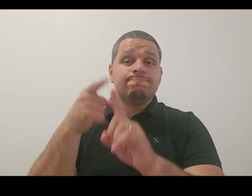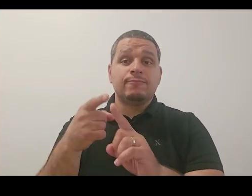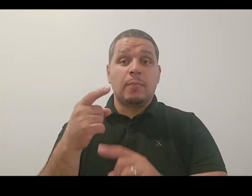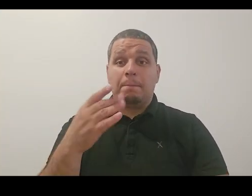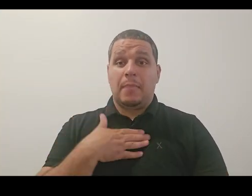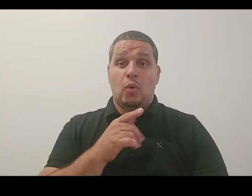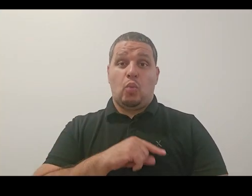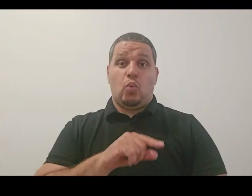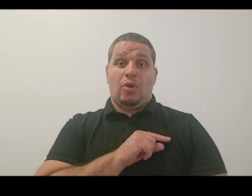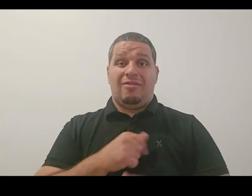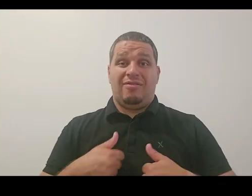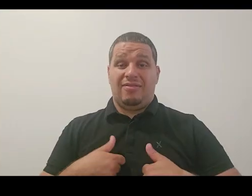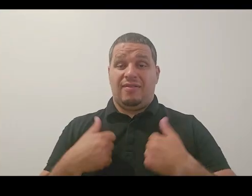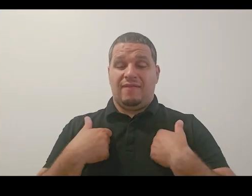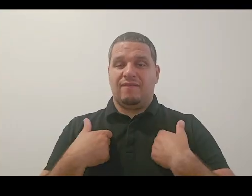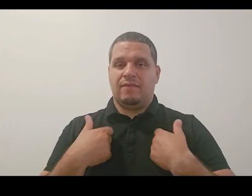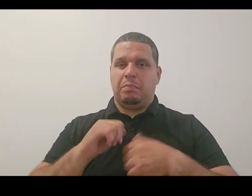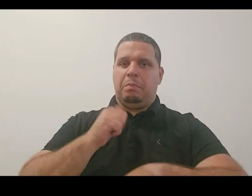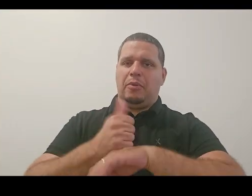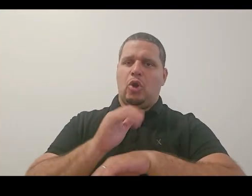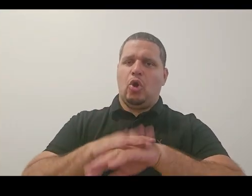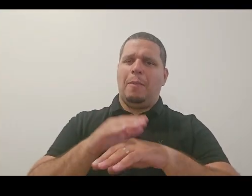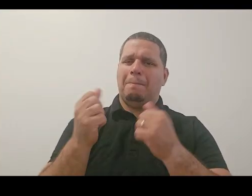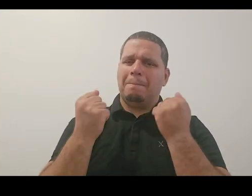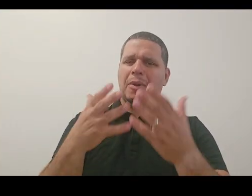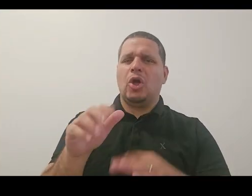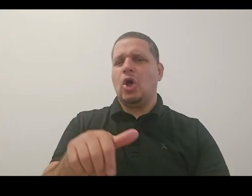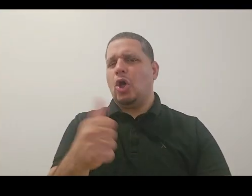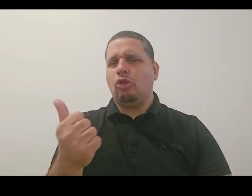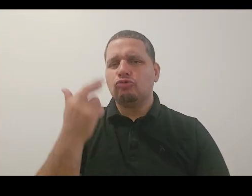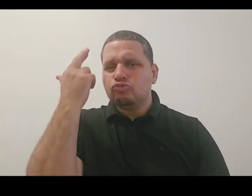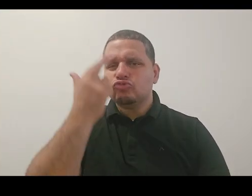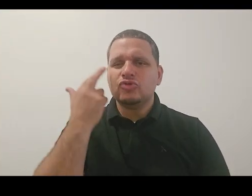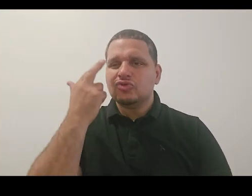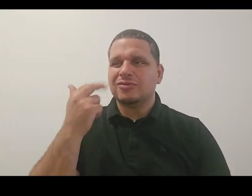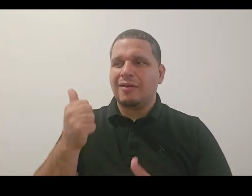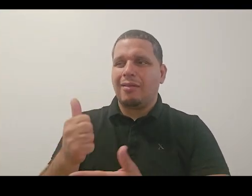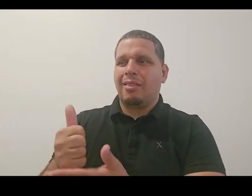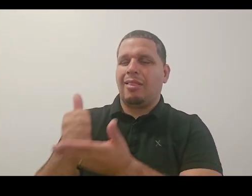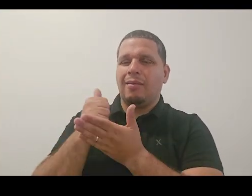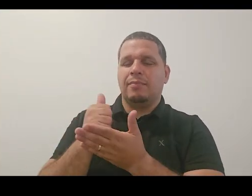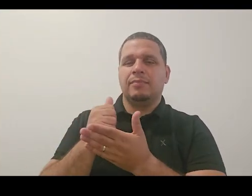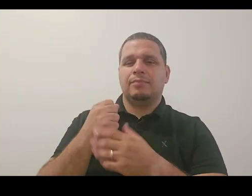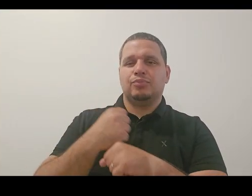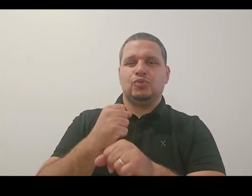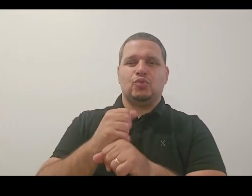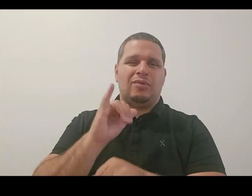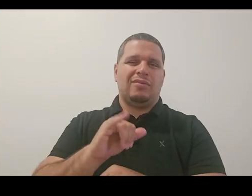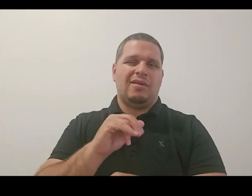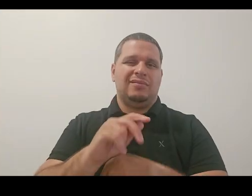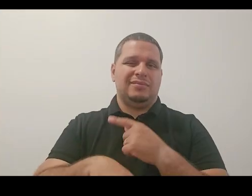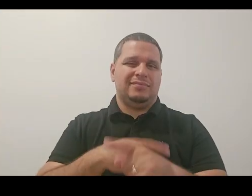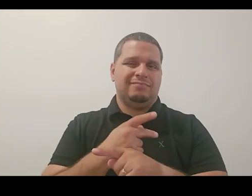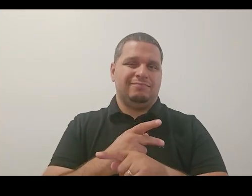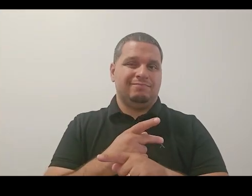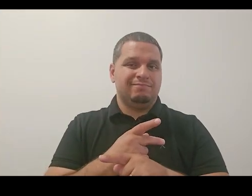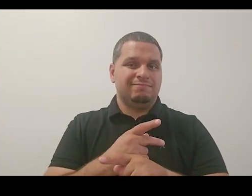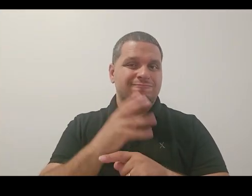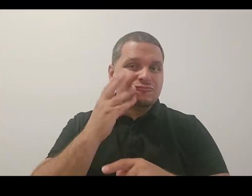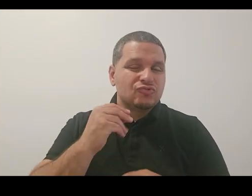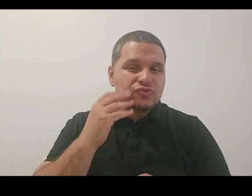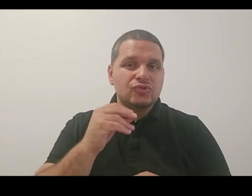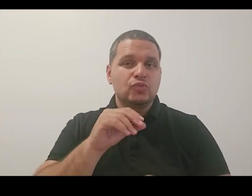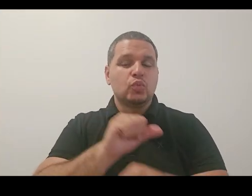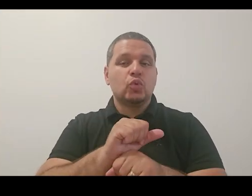Rather, many other factors that come together to help us produce that work. So it's not one or the